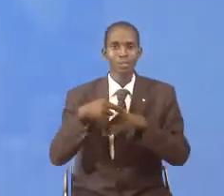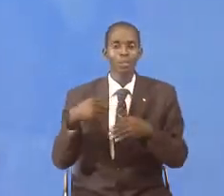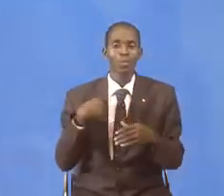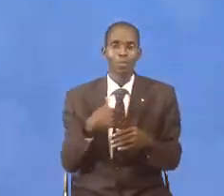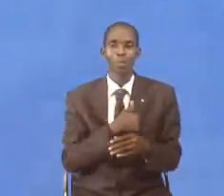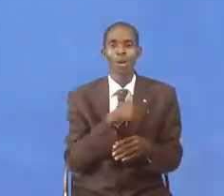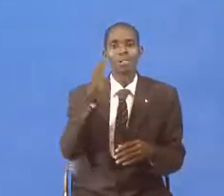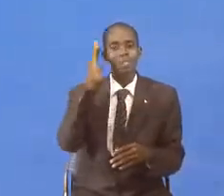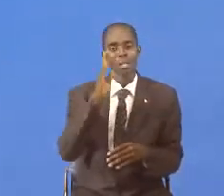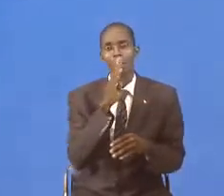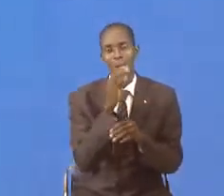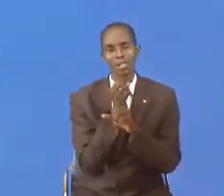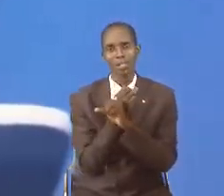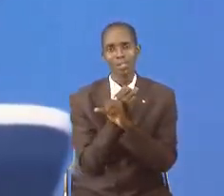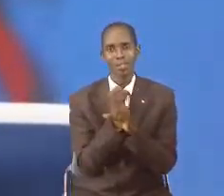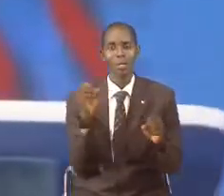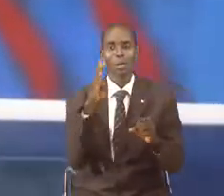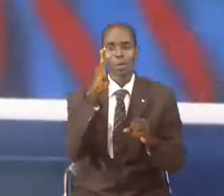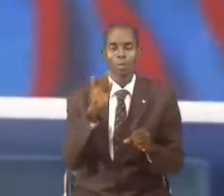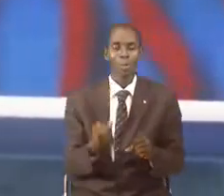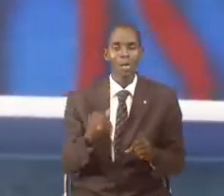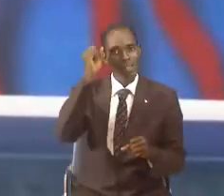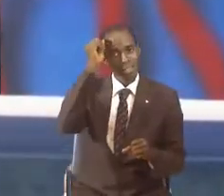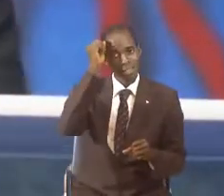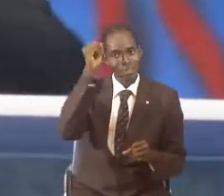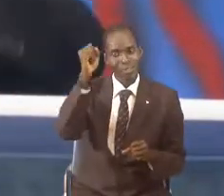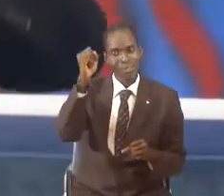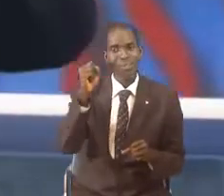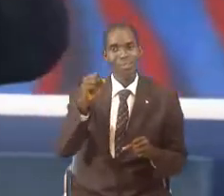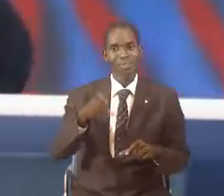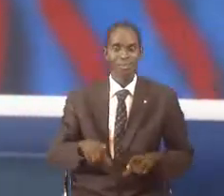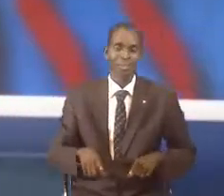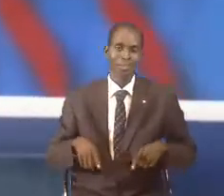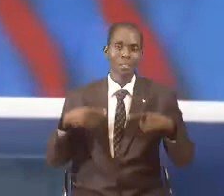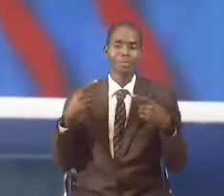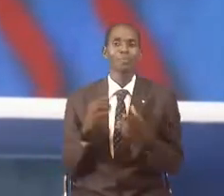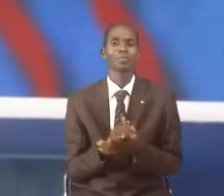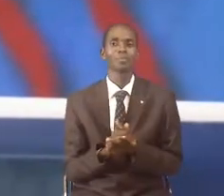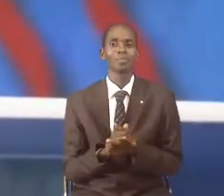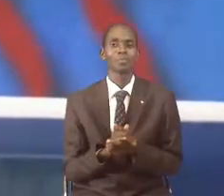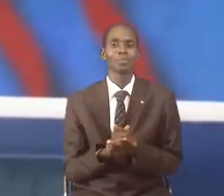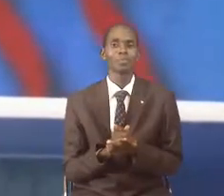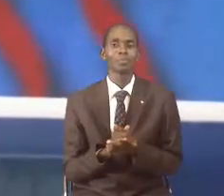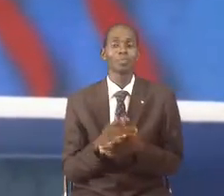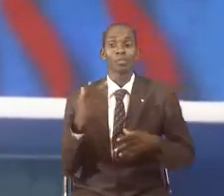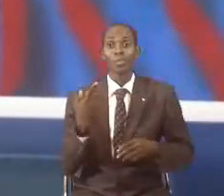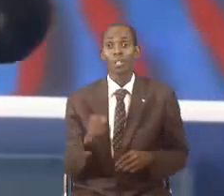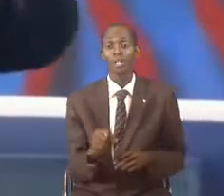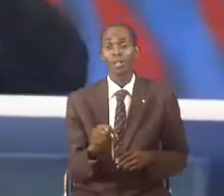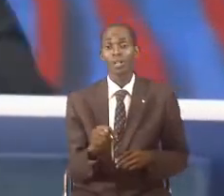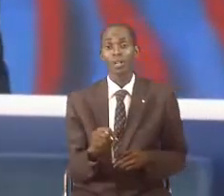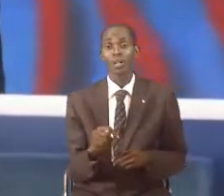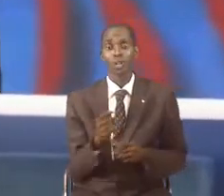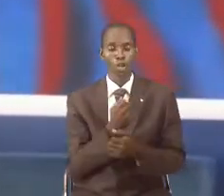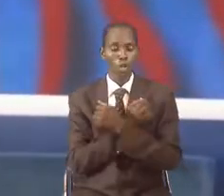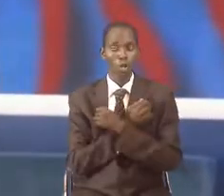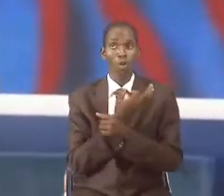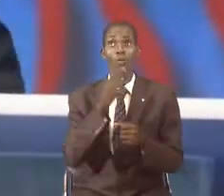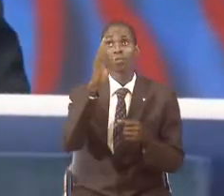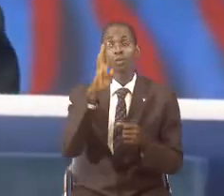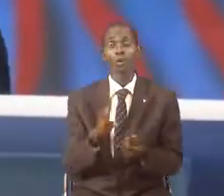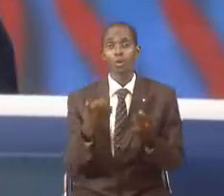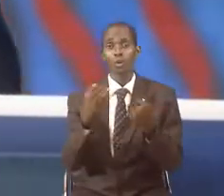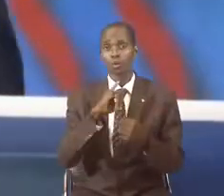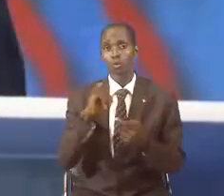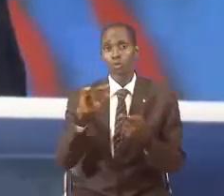being reconciled, we shall be saved by his life. Saved by his